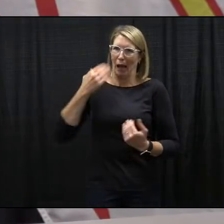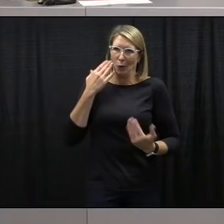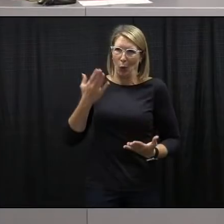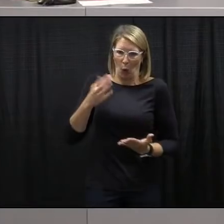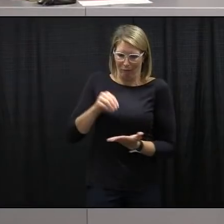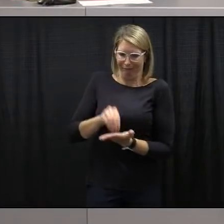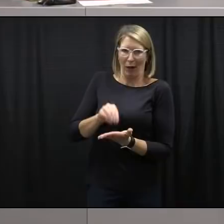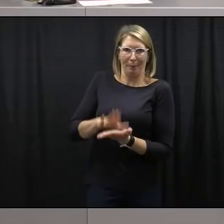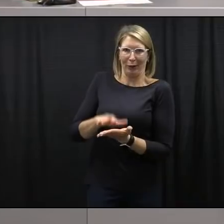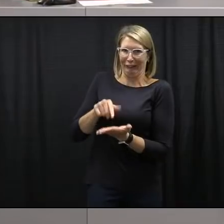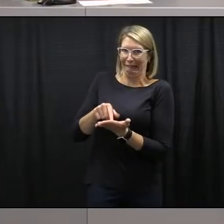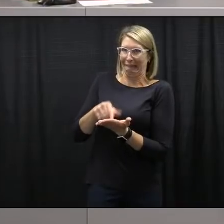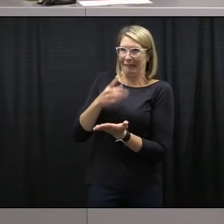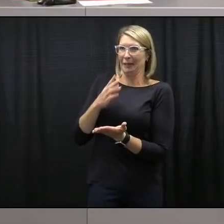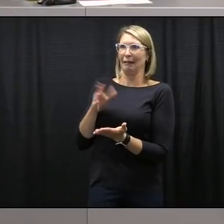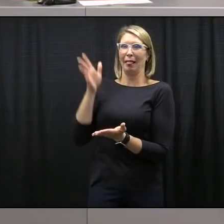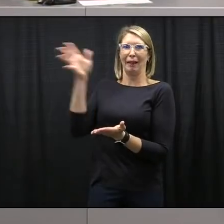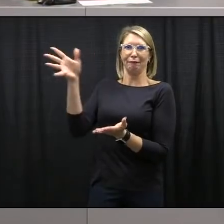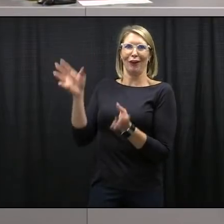Thank you.